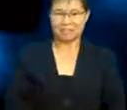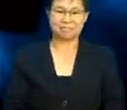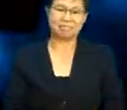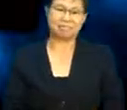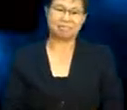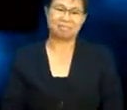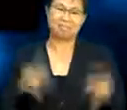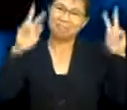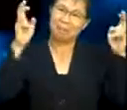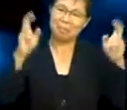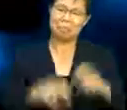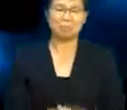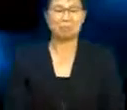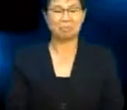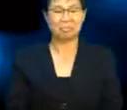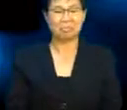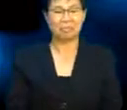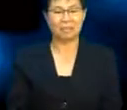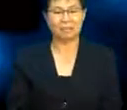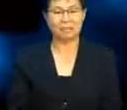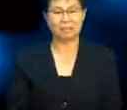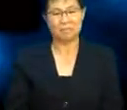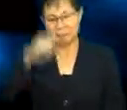present the next bit.